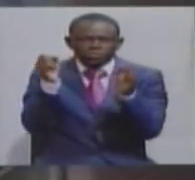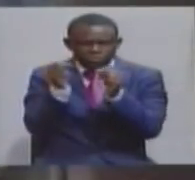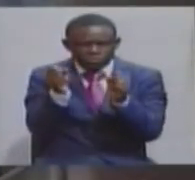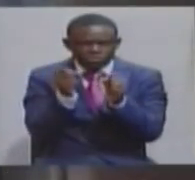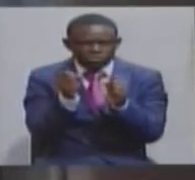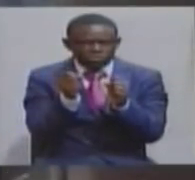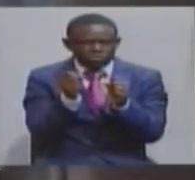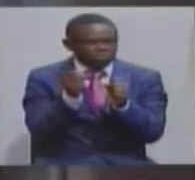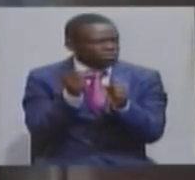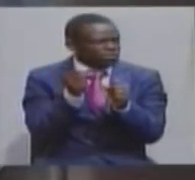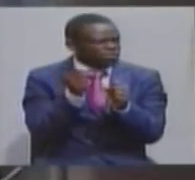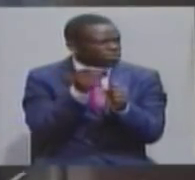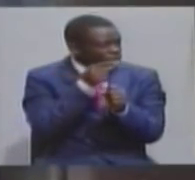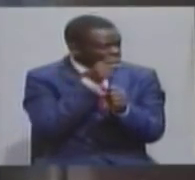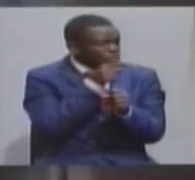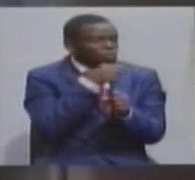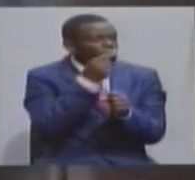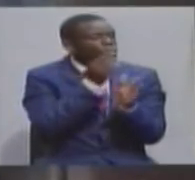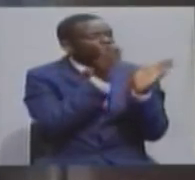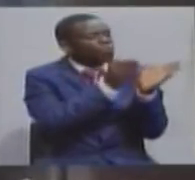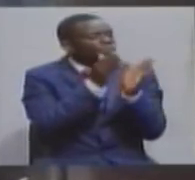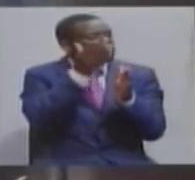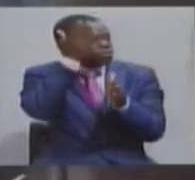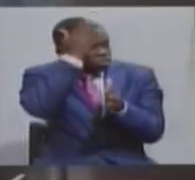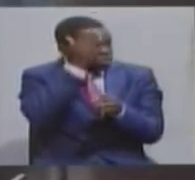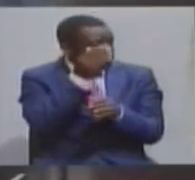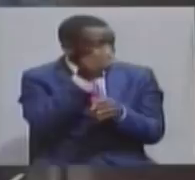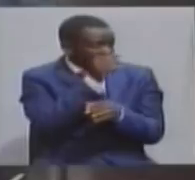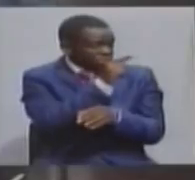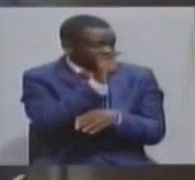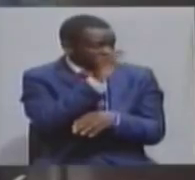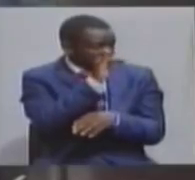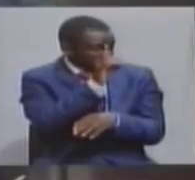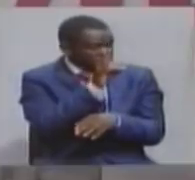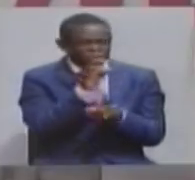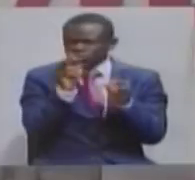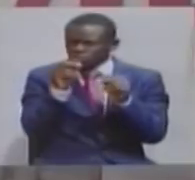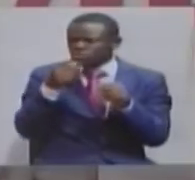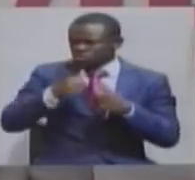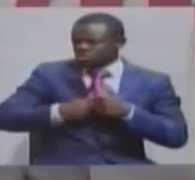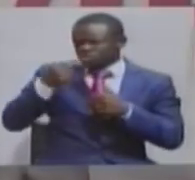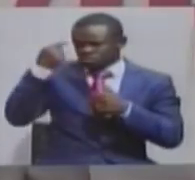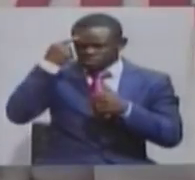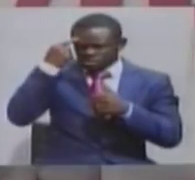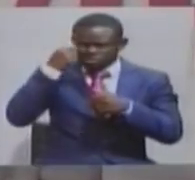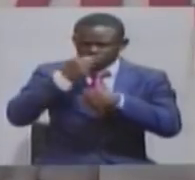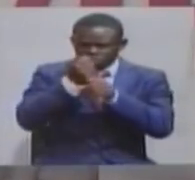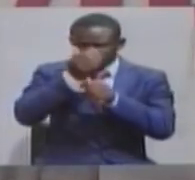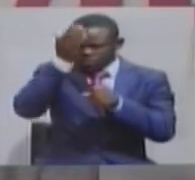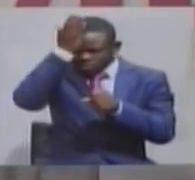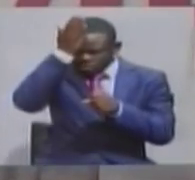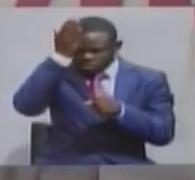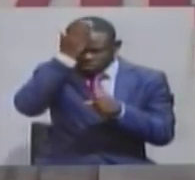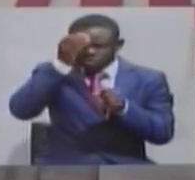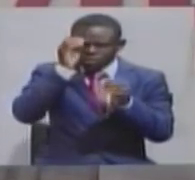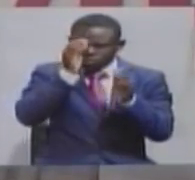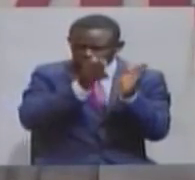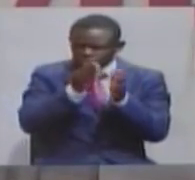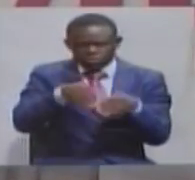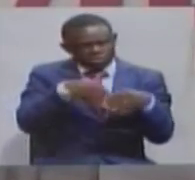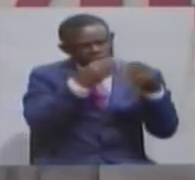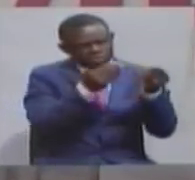the government schedule. It is government that gave that schedule to ZCID. And my question is, isn't that dialogue? Well,